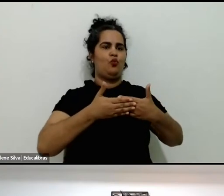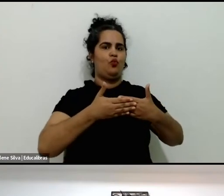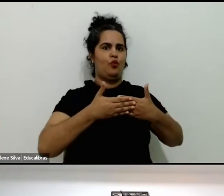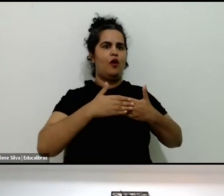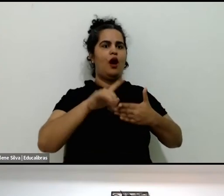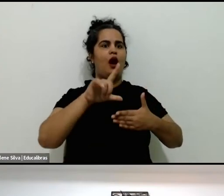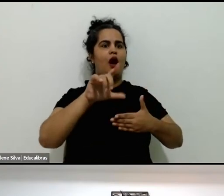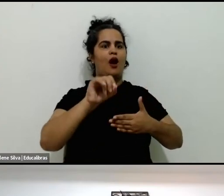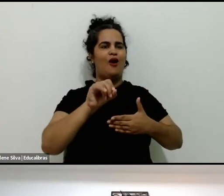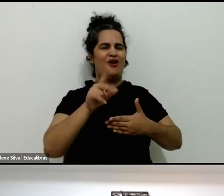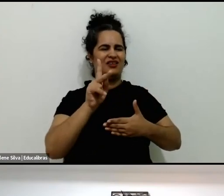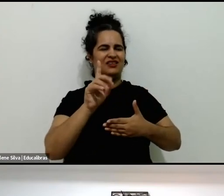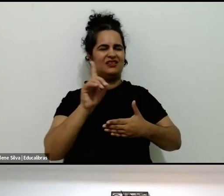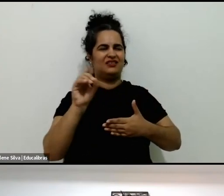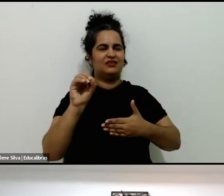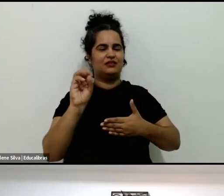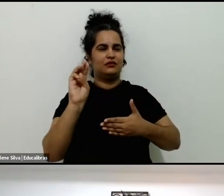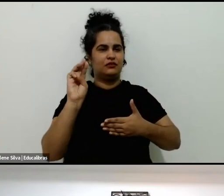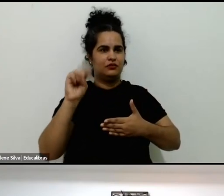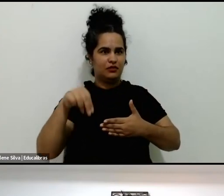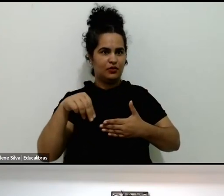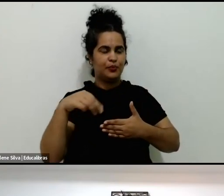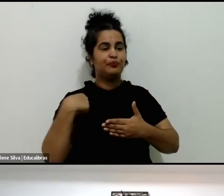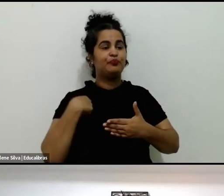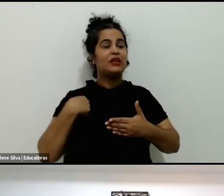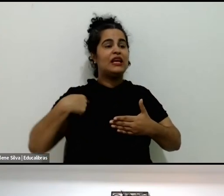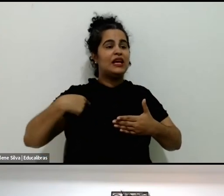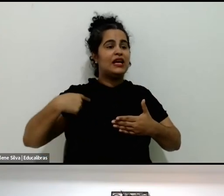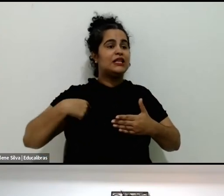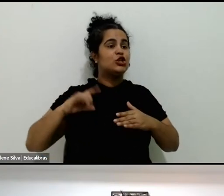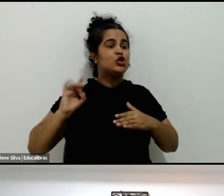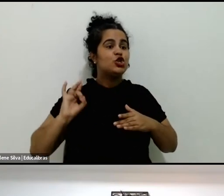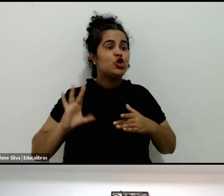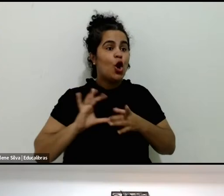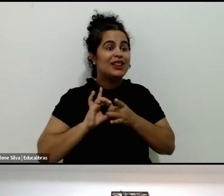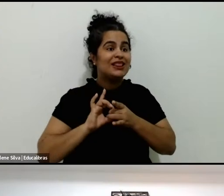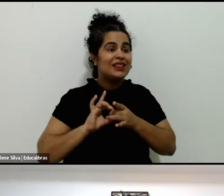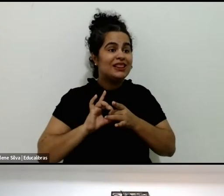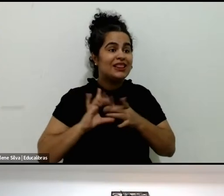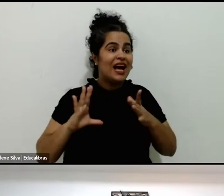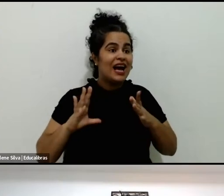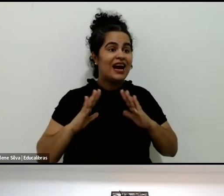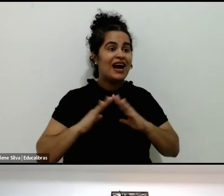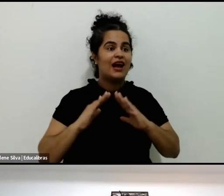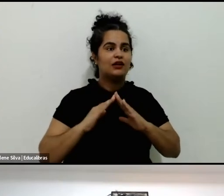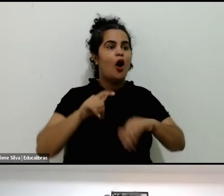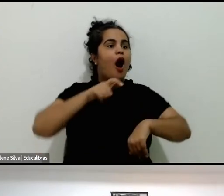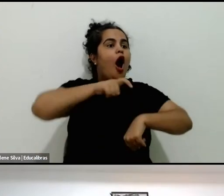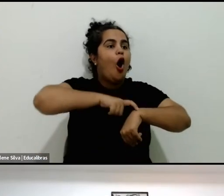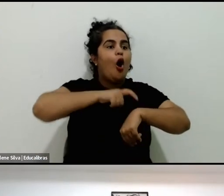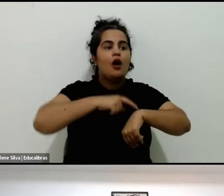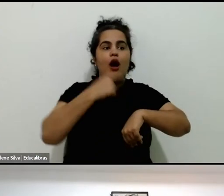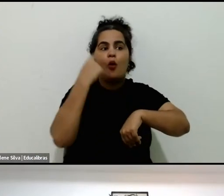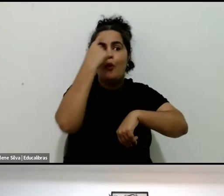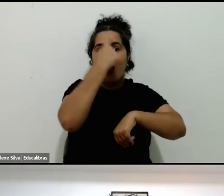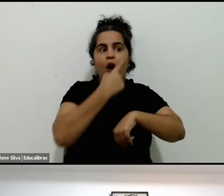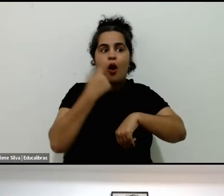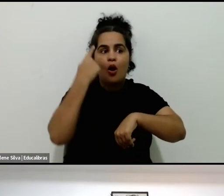lockdown onde nós nos a hora a dia dentro de 5 km radius. Então, é